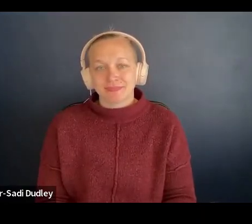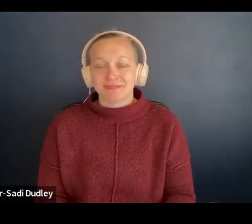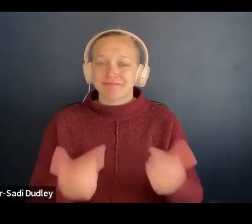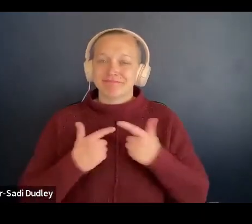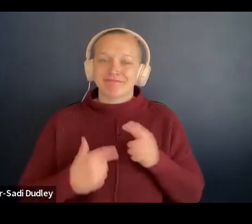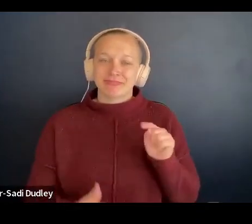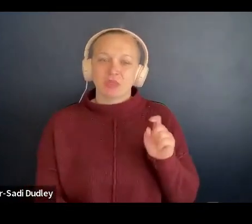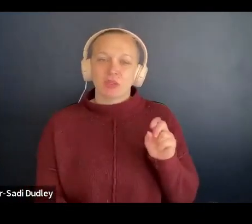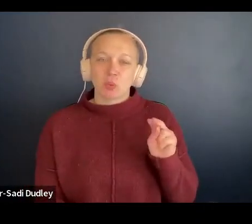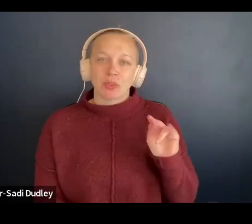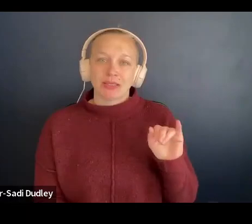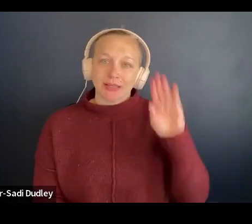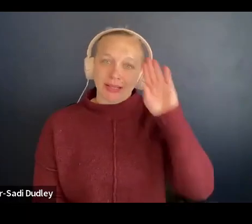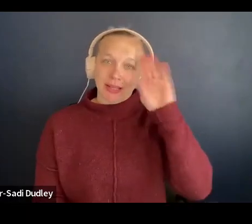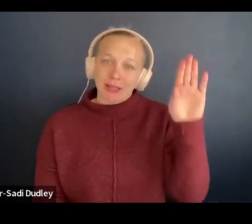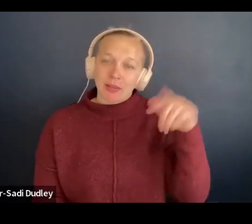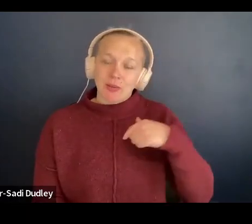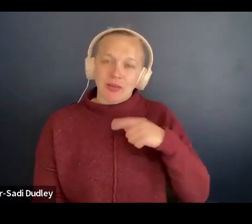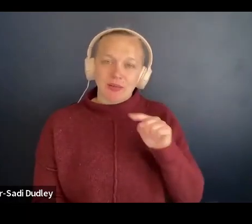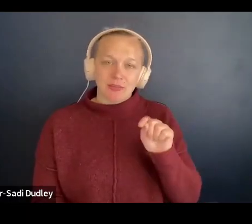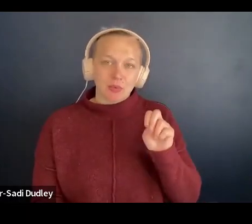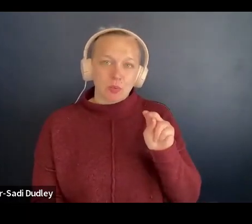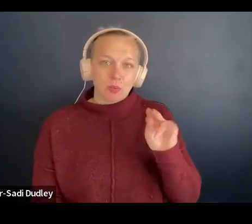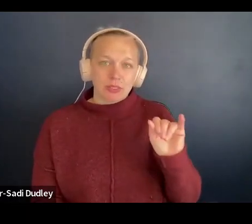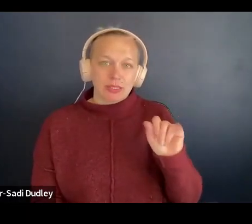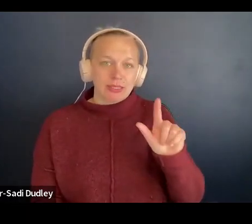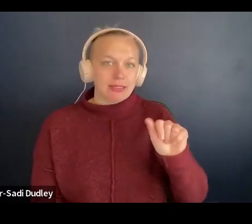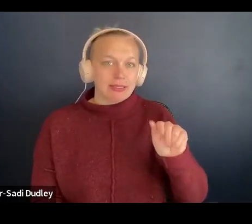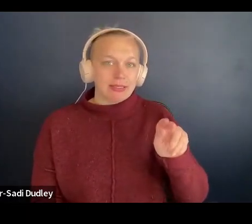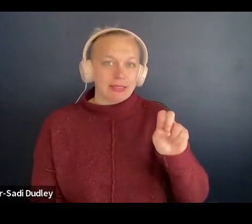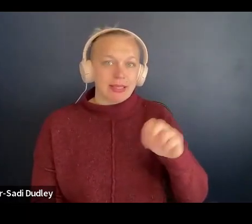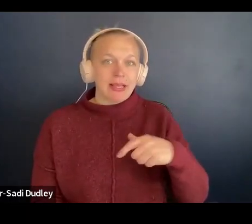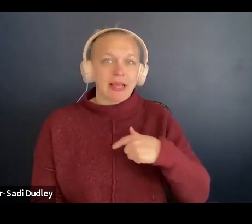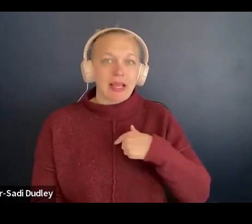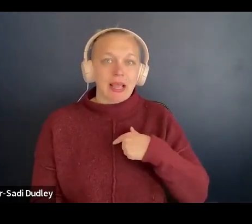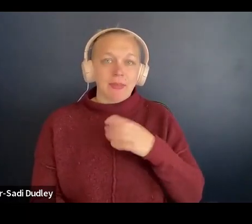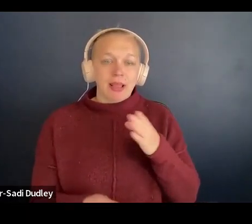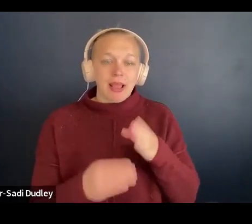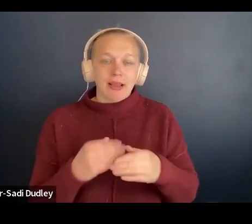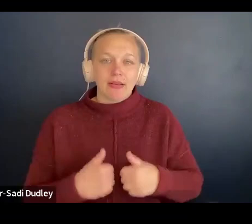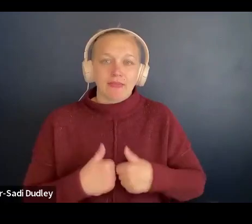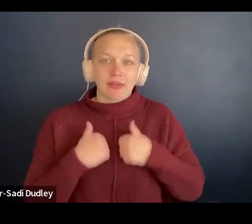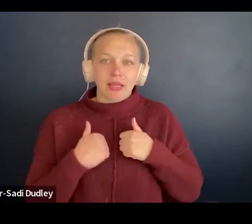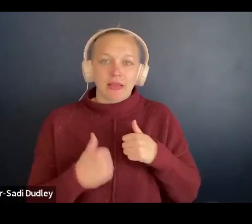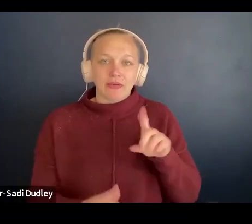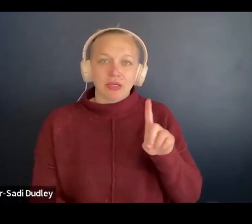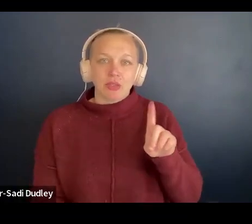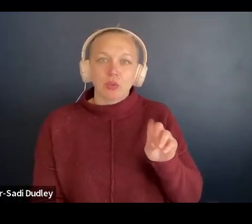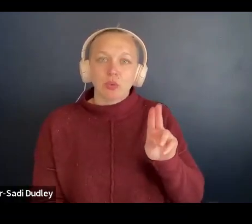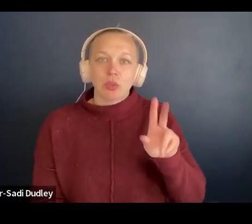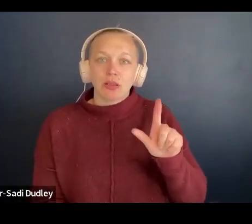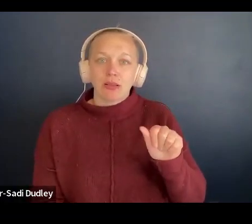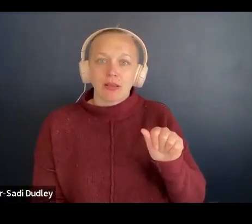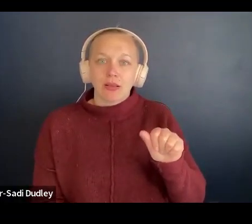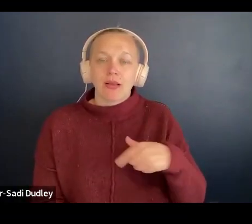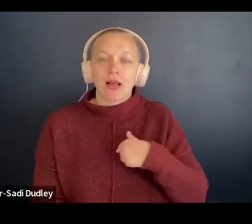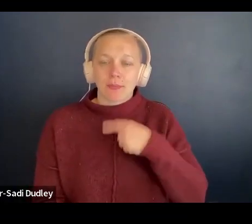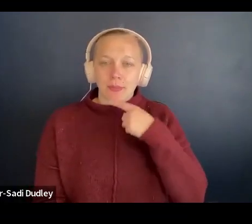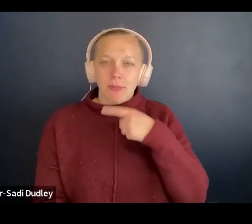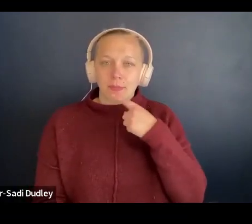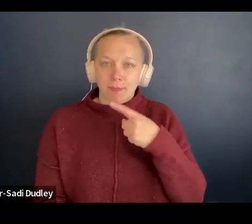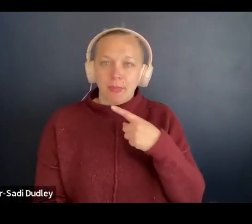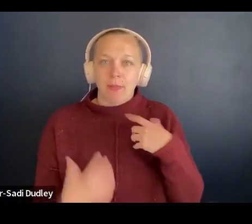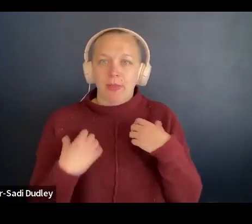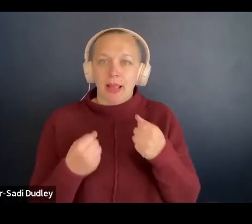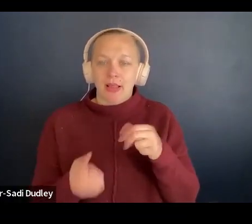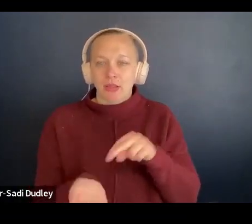Okay. Hi, I'm Tony Lane. I am an end-of-life doula. I'm also a public health nurse, and so